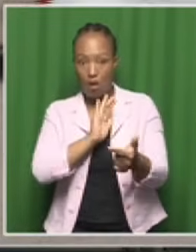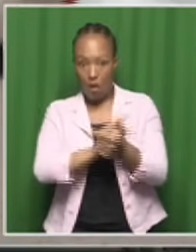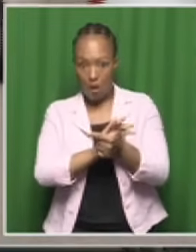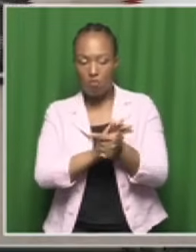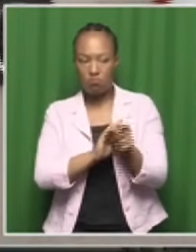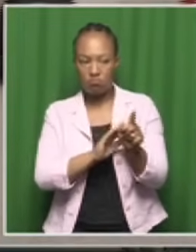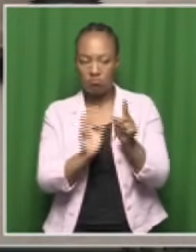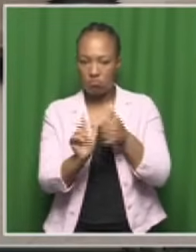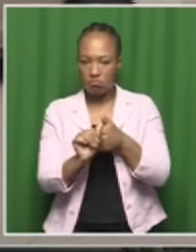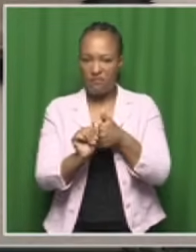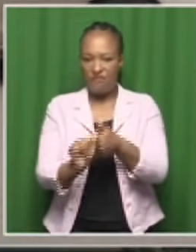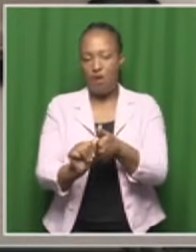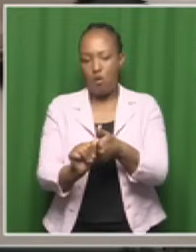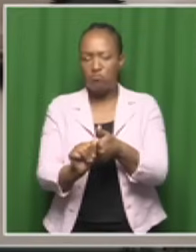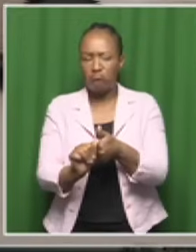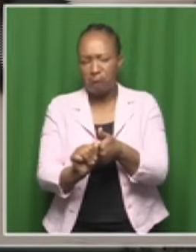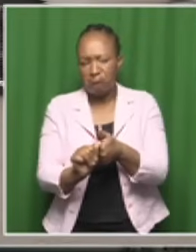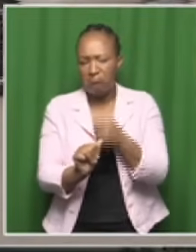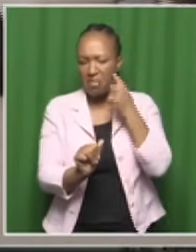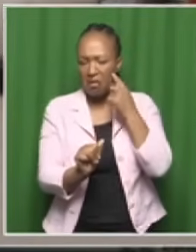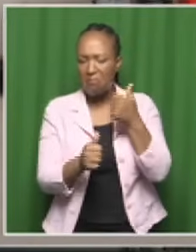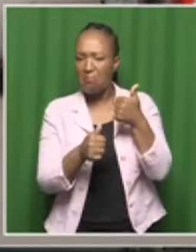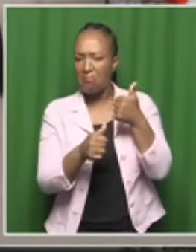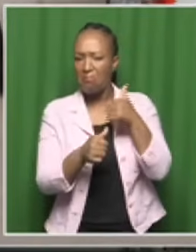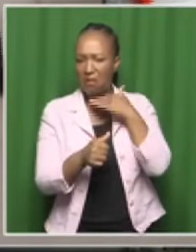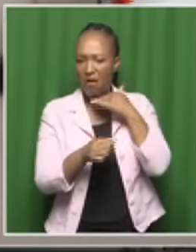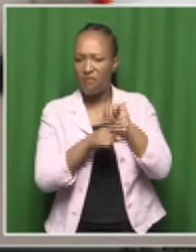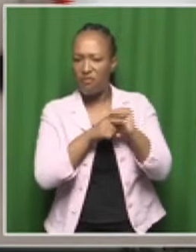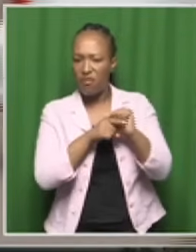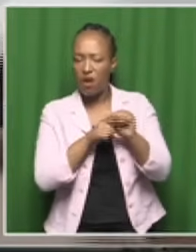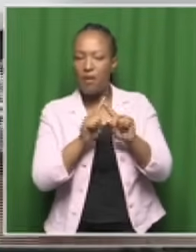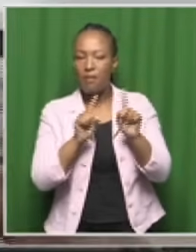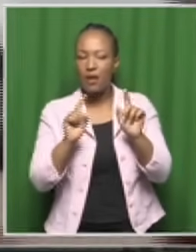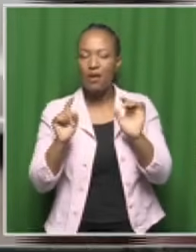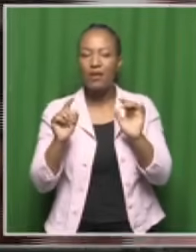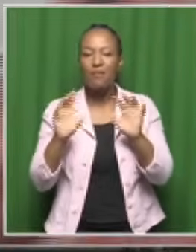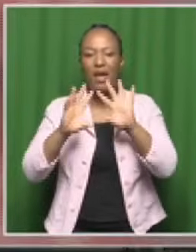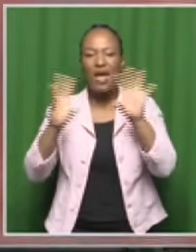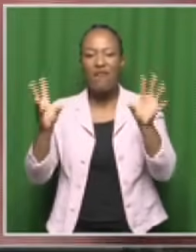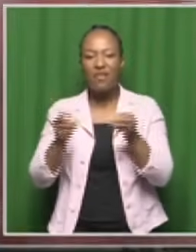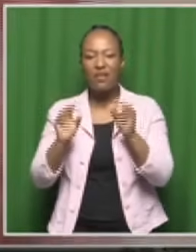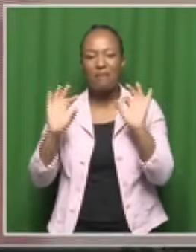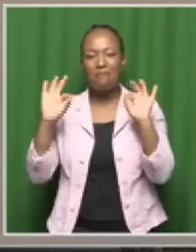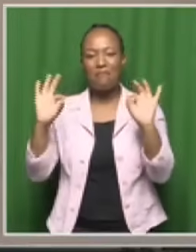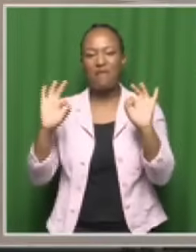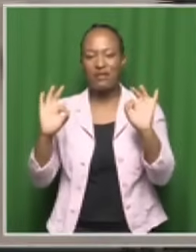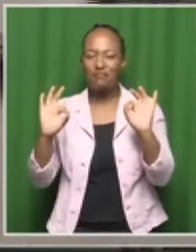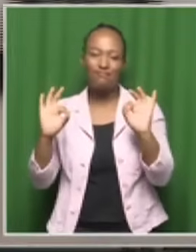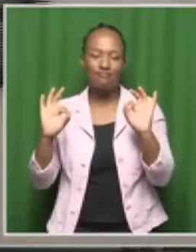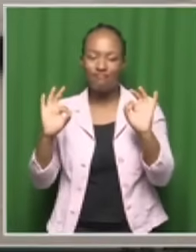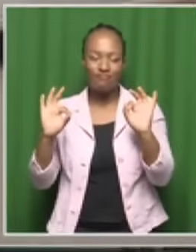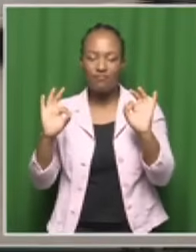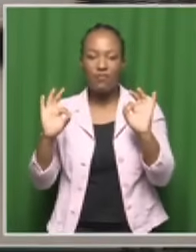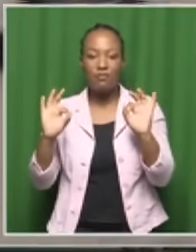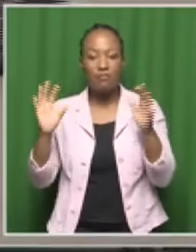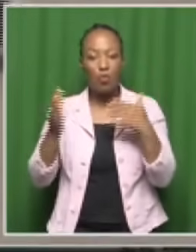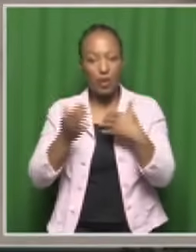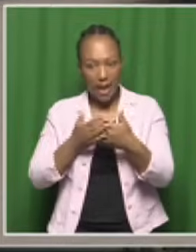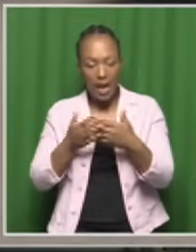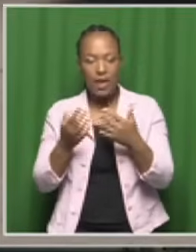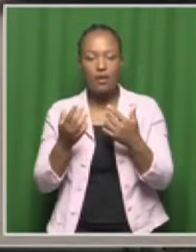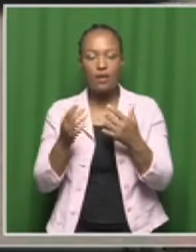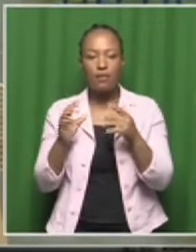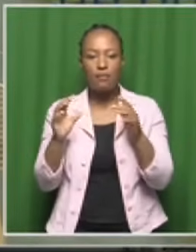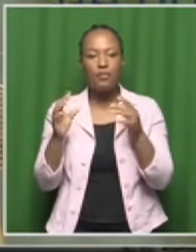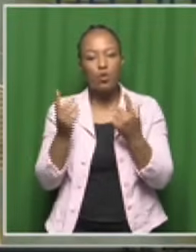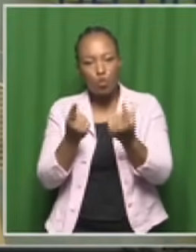roads. Obviously, that's, as I said in the beginning, it's not a perfect science. Obviously, there's always more that could be done, especially with law